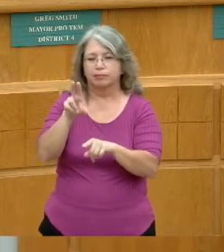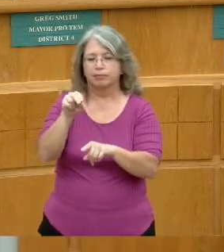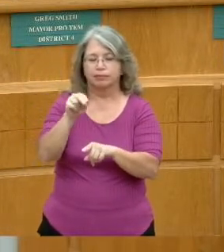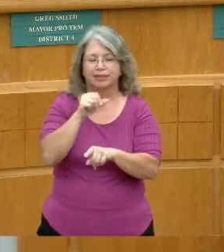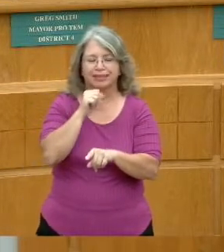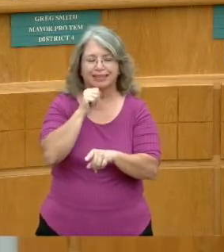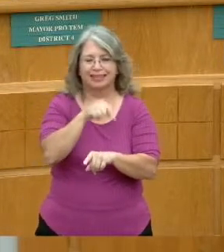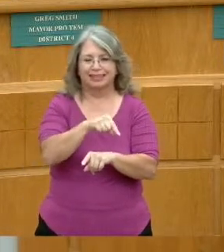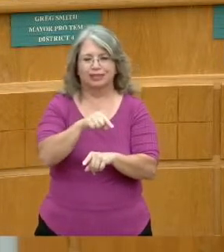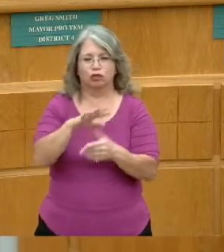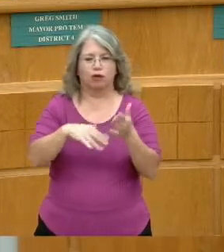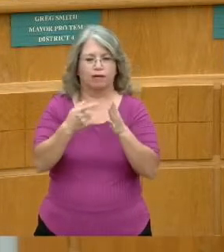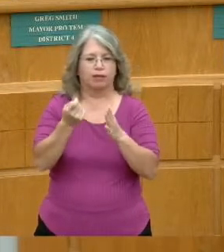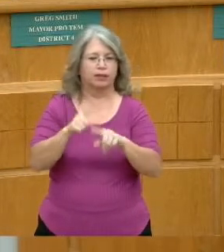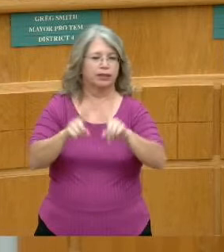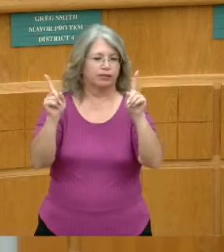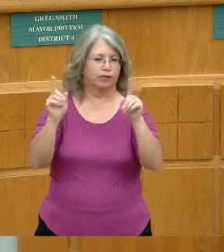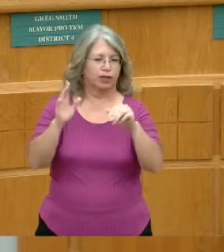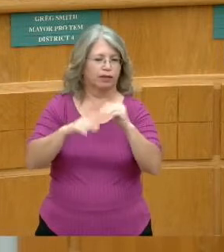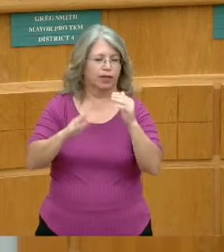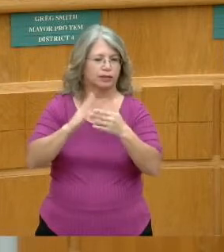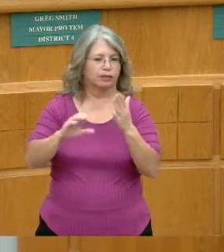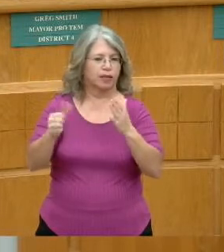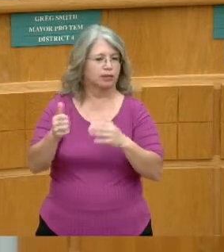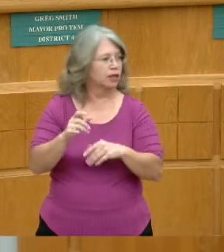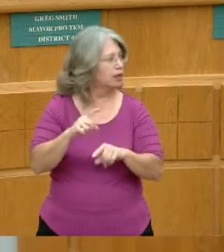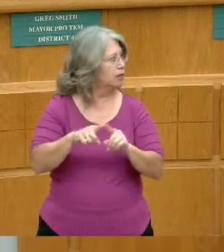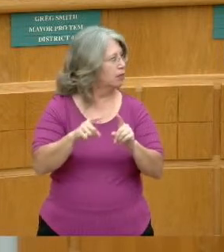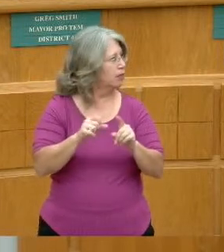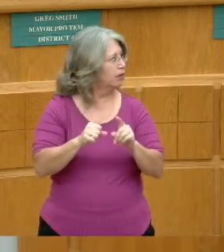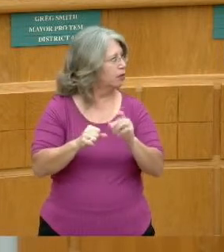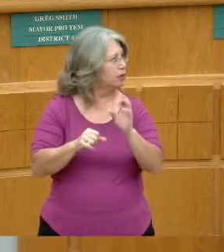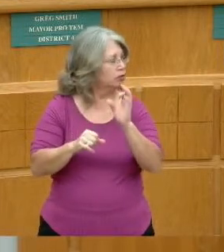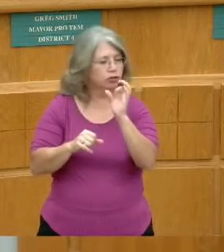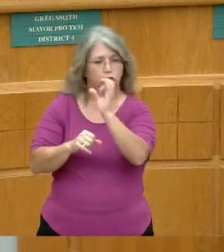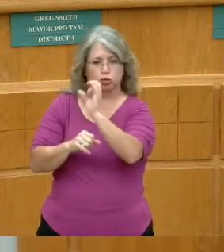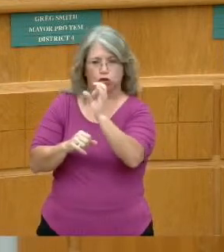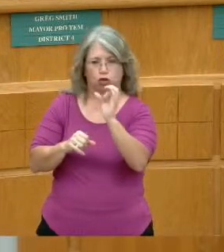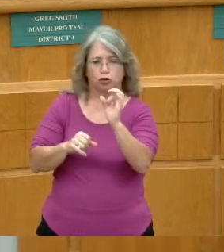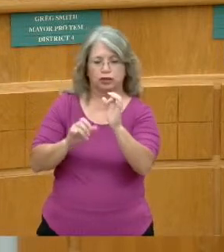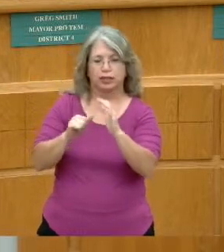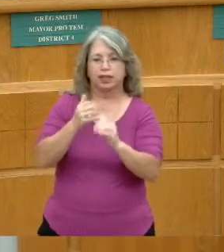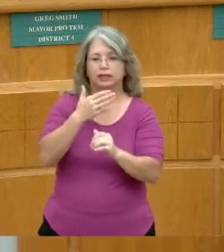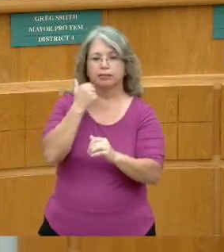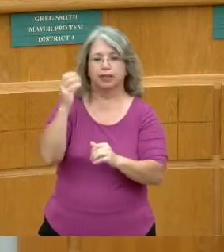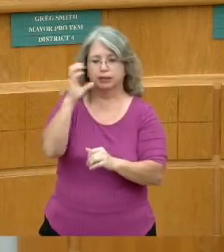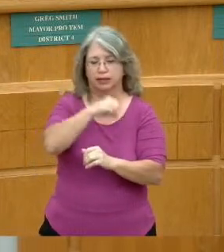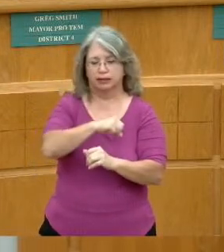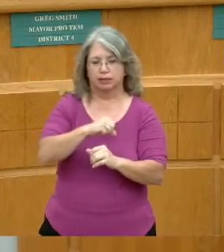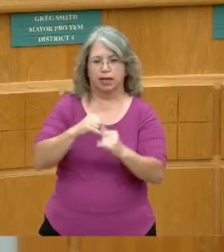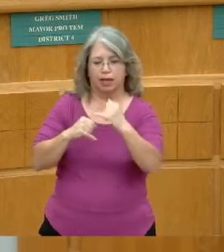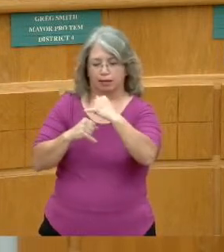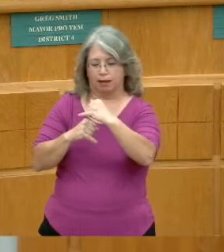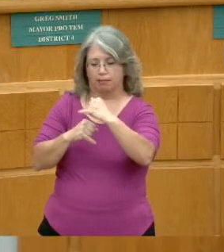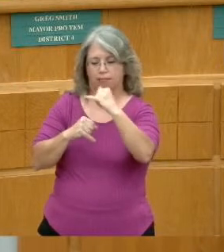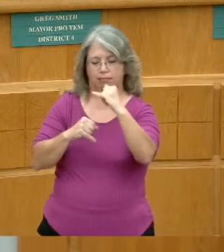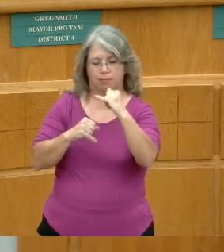as the circles are the best estimate and the line is the best fit